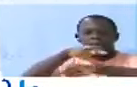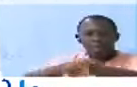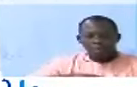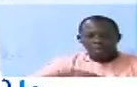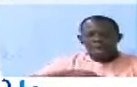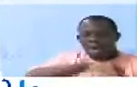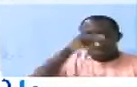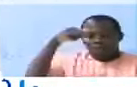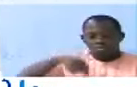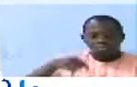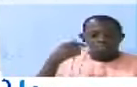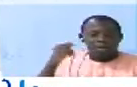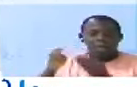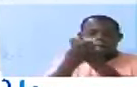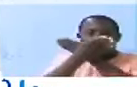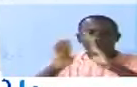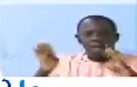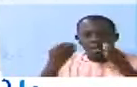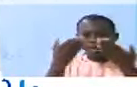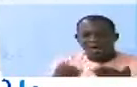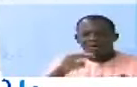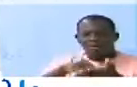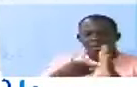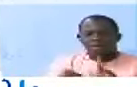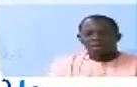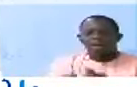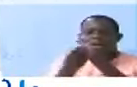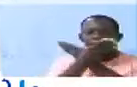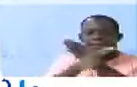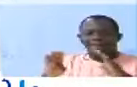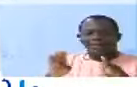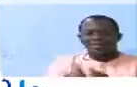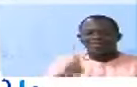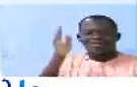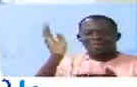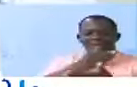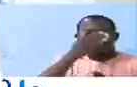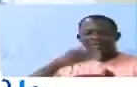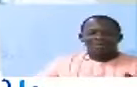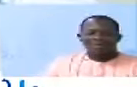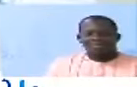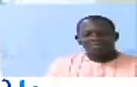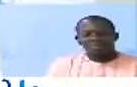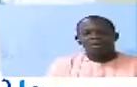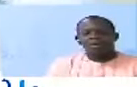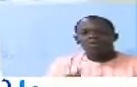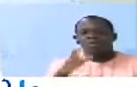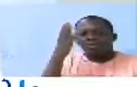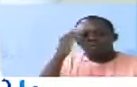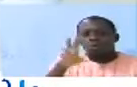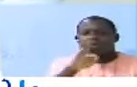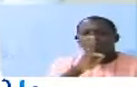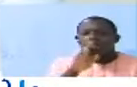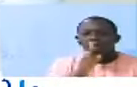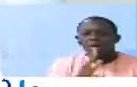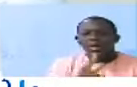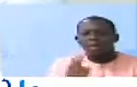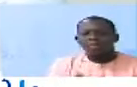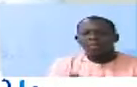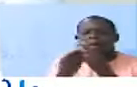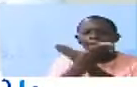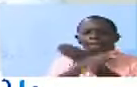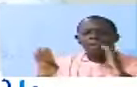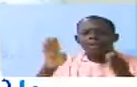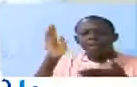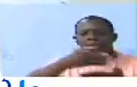bailed today, now their bail has been revoked. Did they say who revoked the bail? We are falling of Jumale bail in Busalbulu